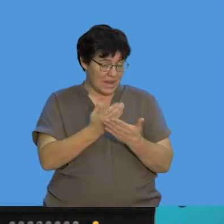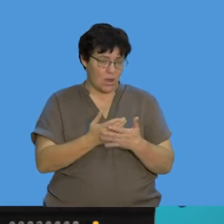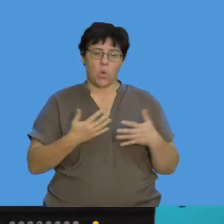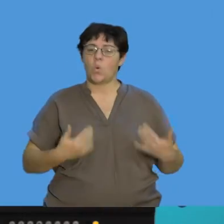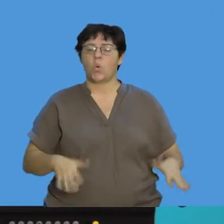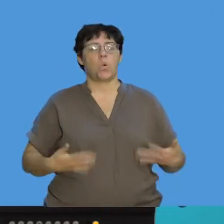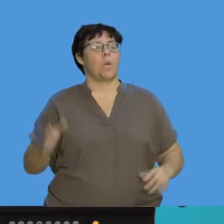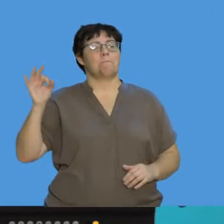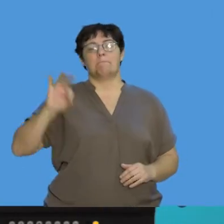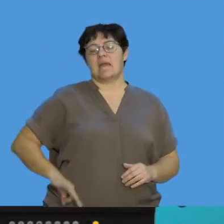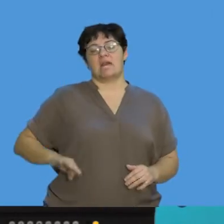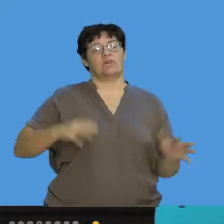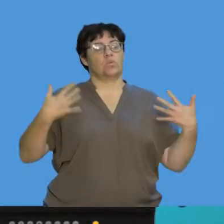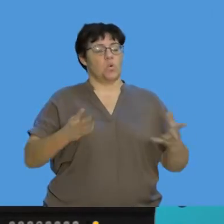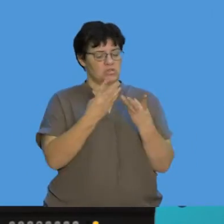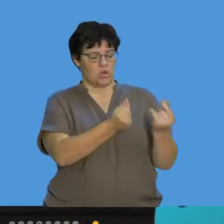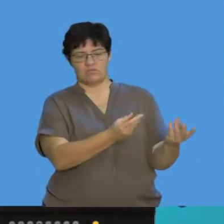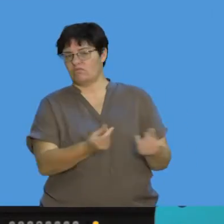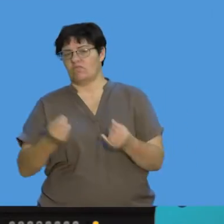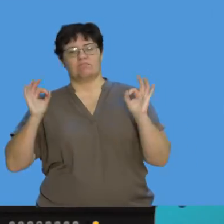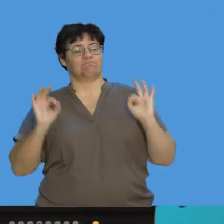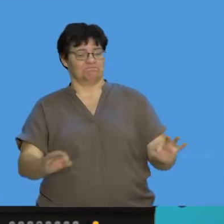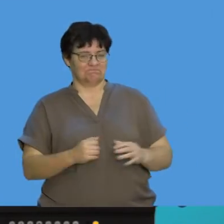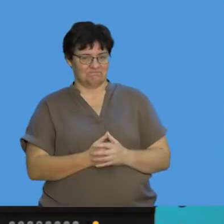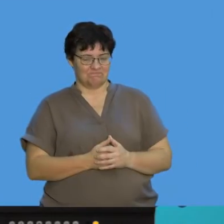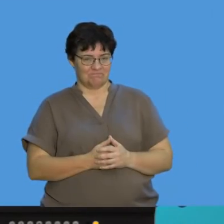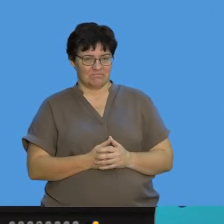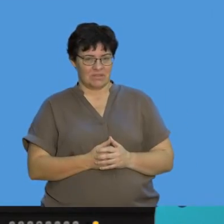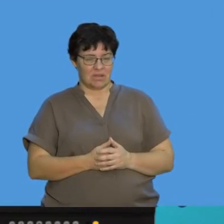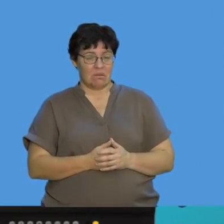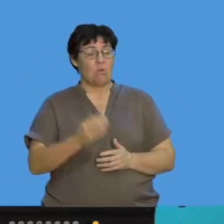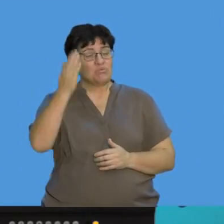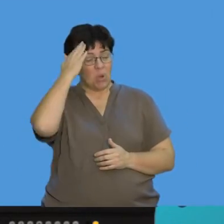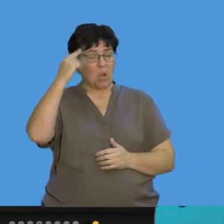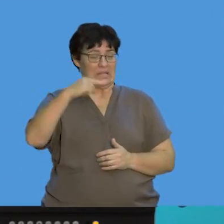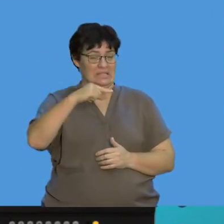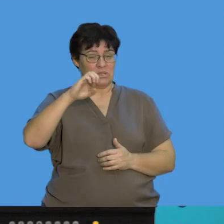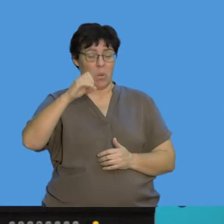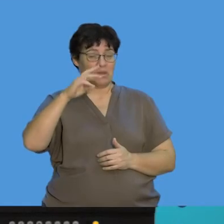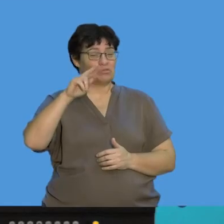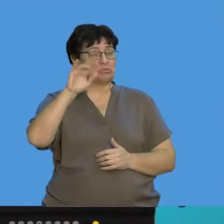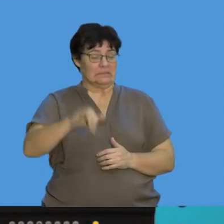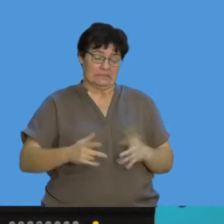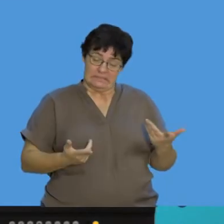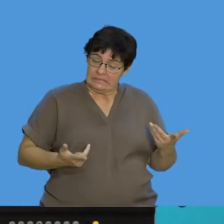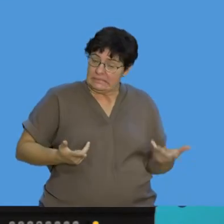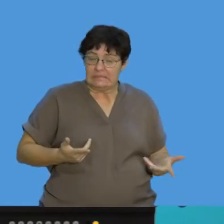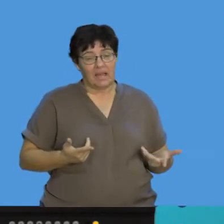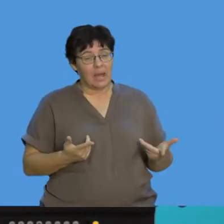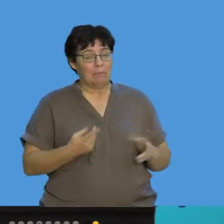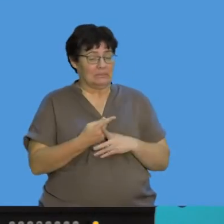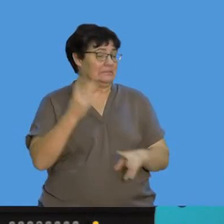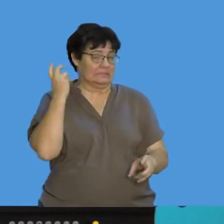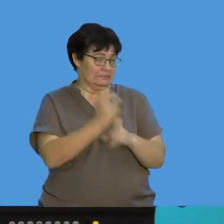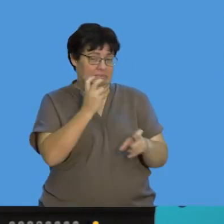be very beneficial for you to solve some Euclidean geometry. Guys, I know that geometry is a bit of a to